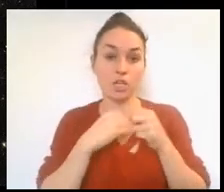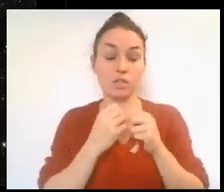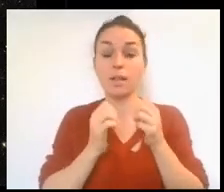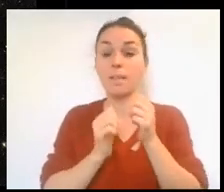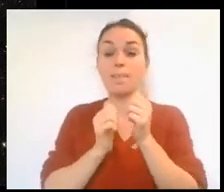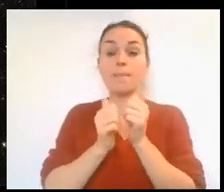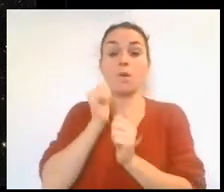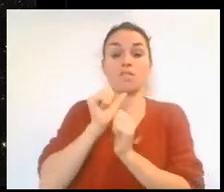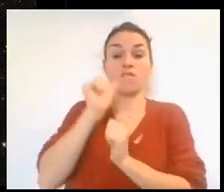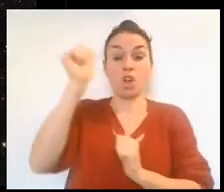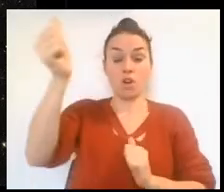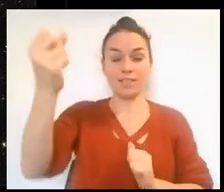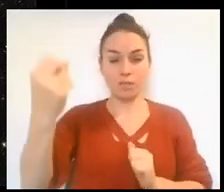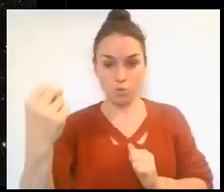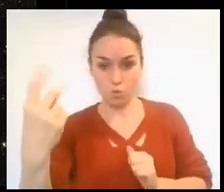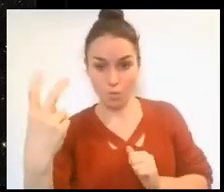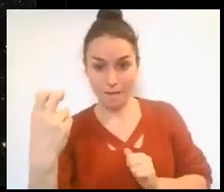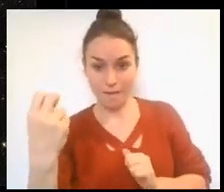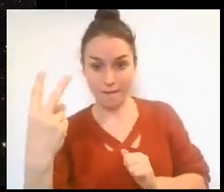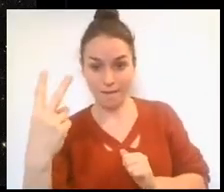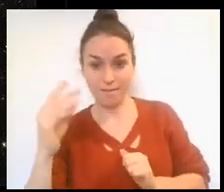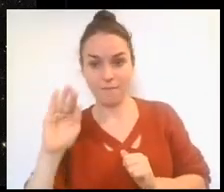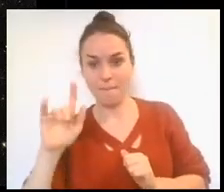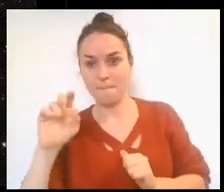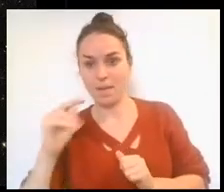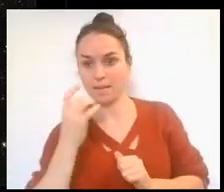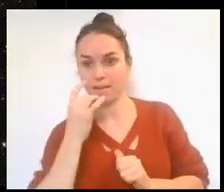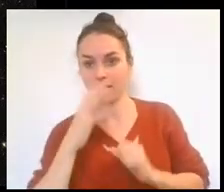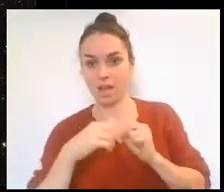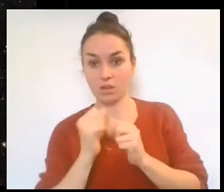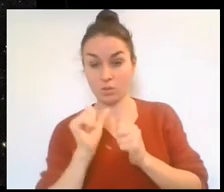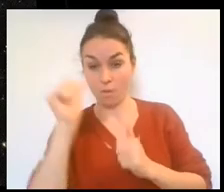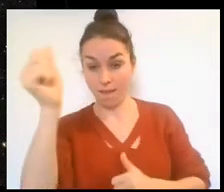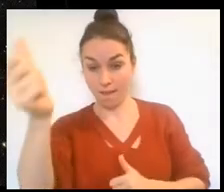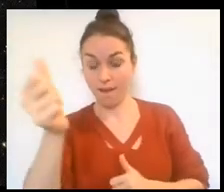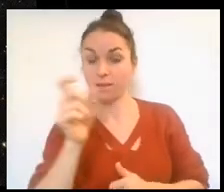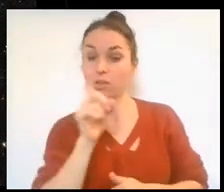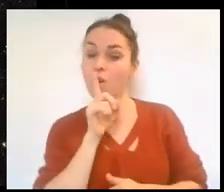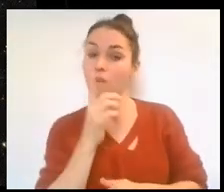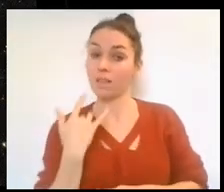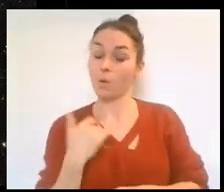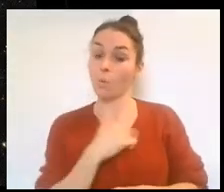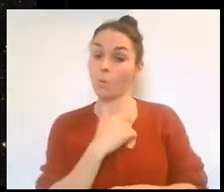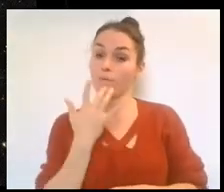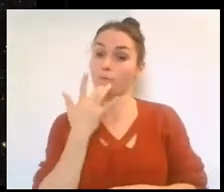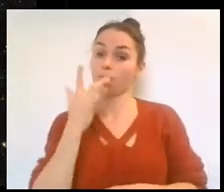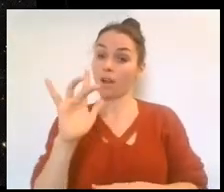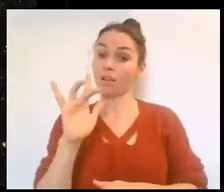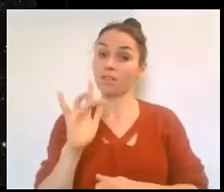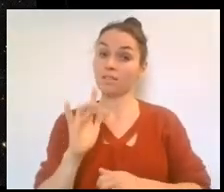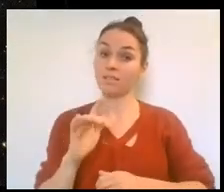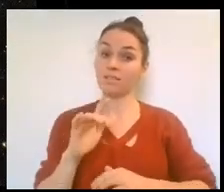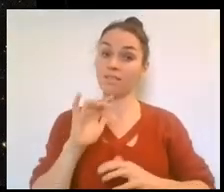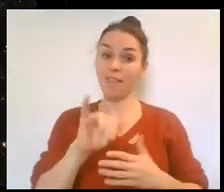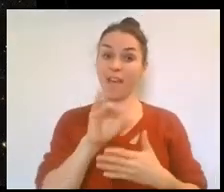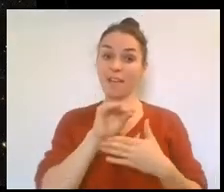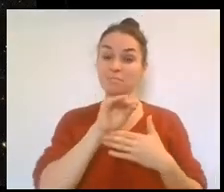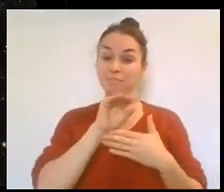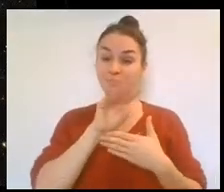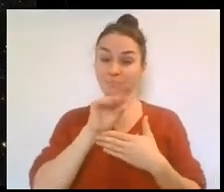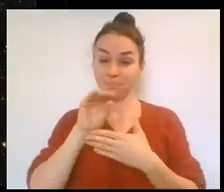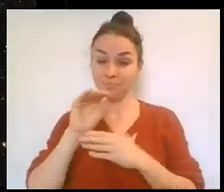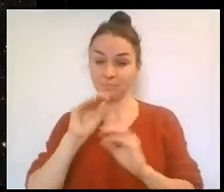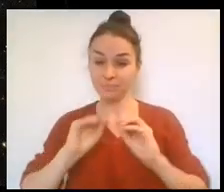we were very fortunate in being successful. And essentially, in this image, this core